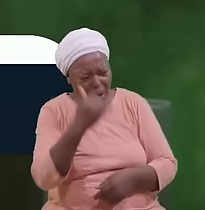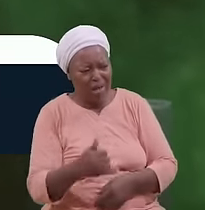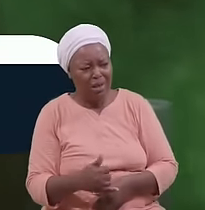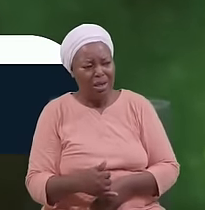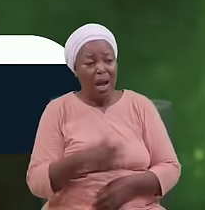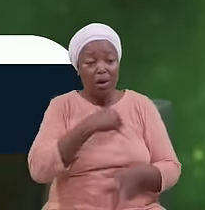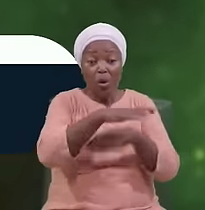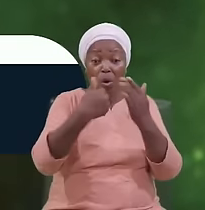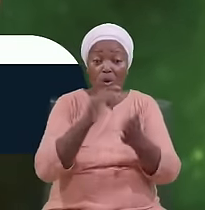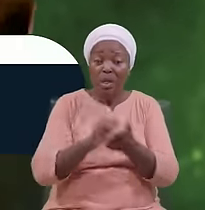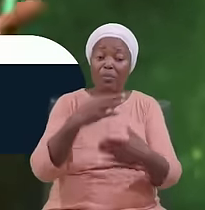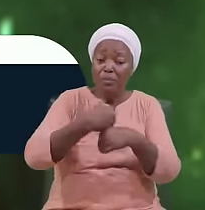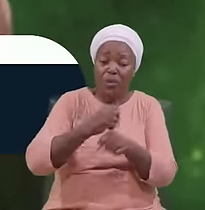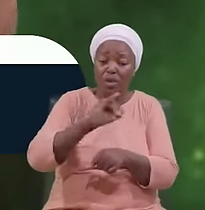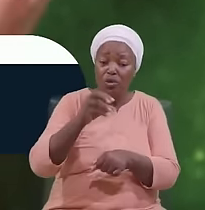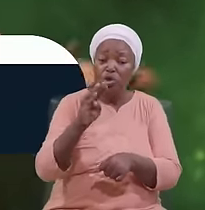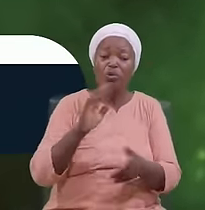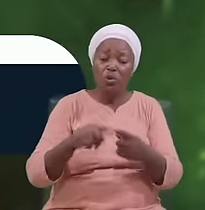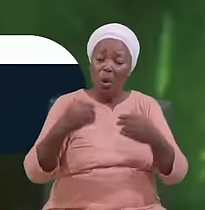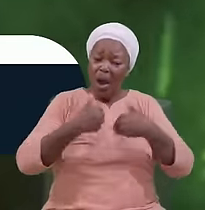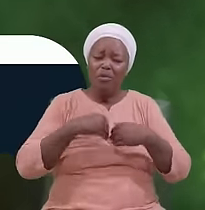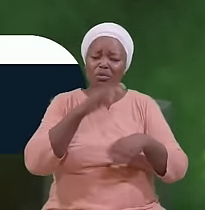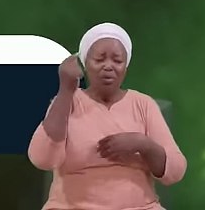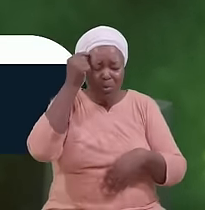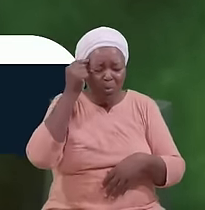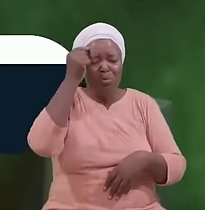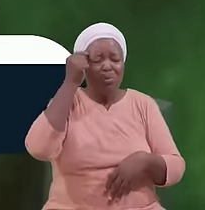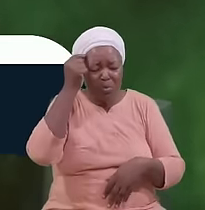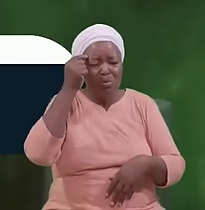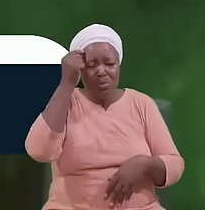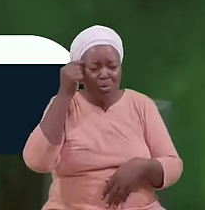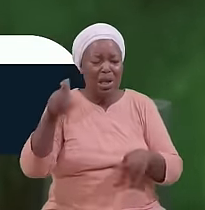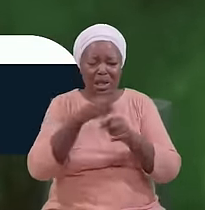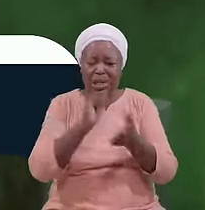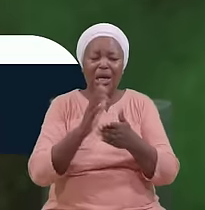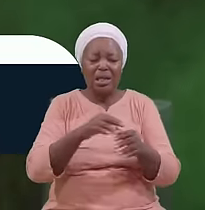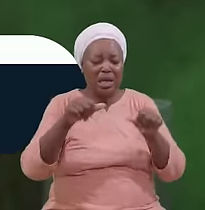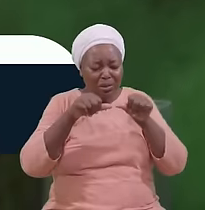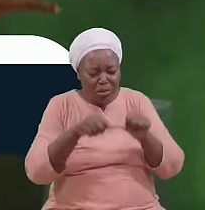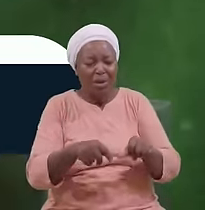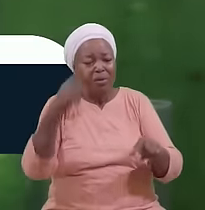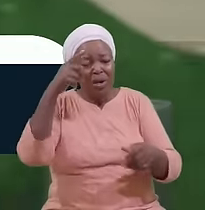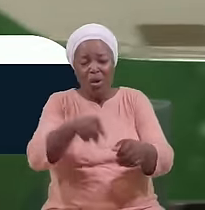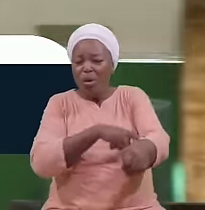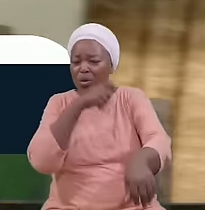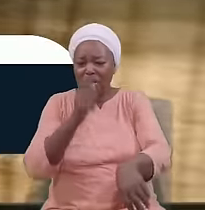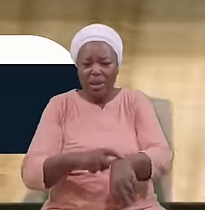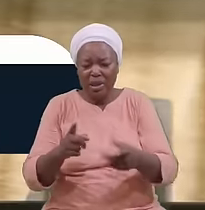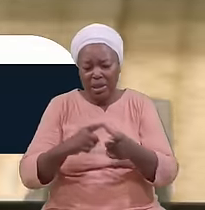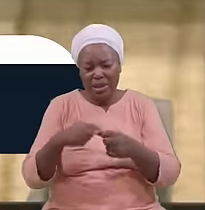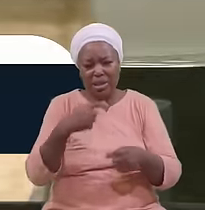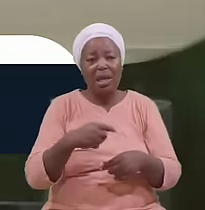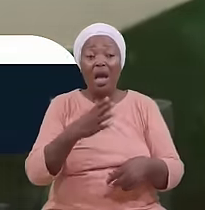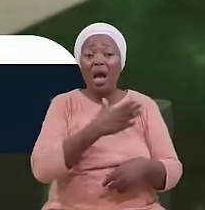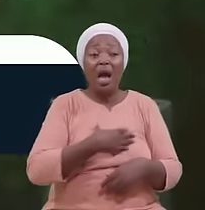that made him to have thoughts and thoughts and thoughts, and he remained for a long time. He said, and no